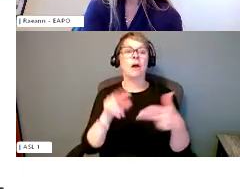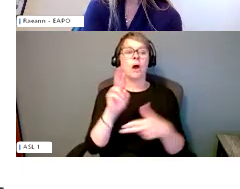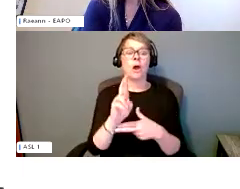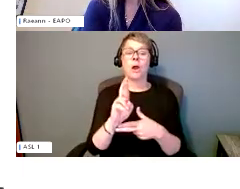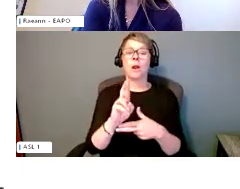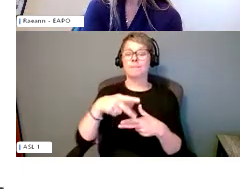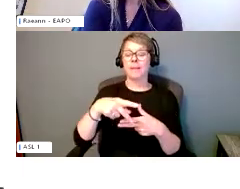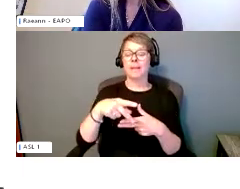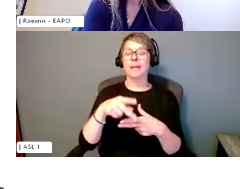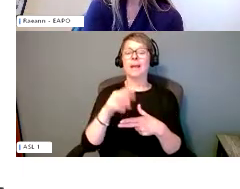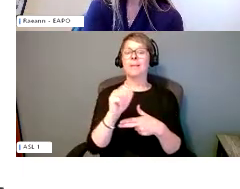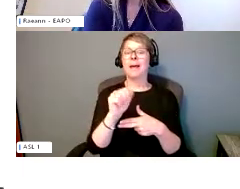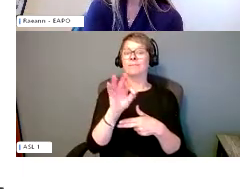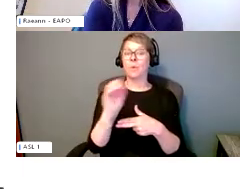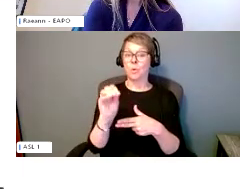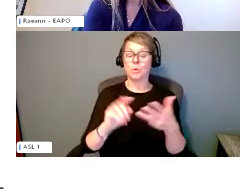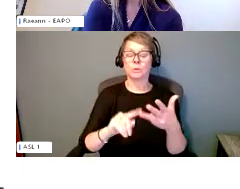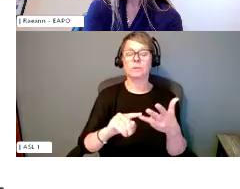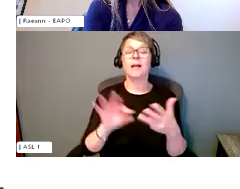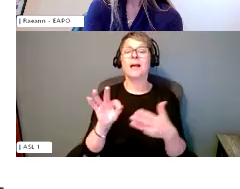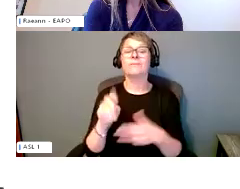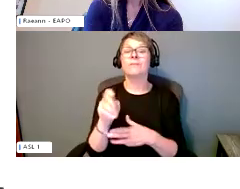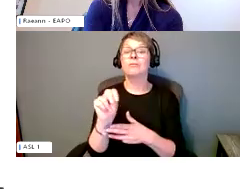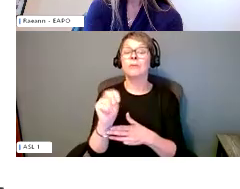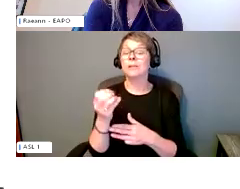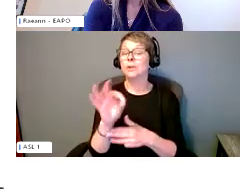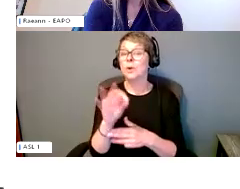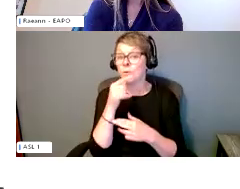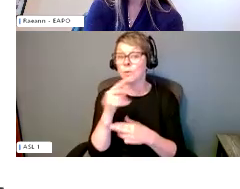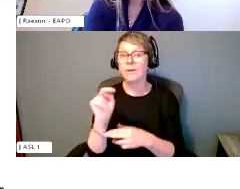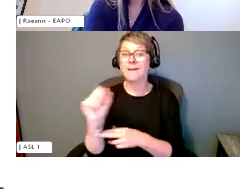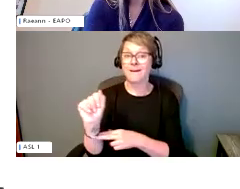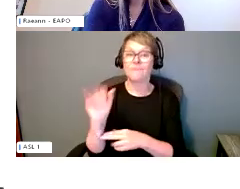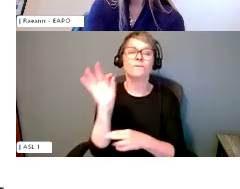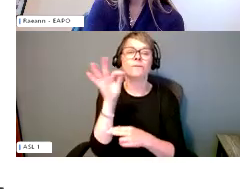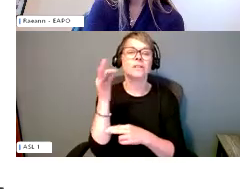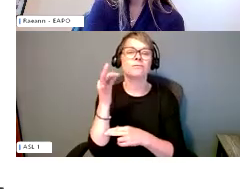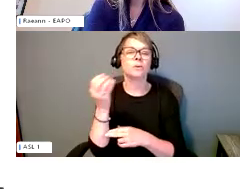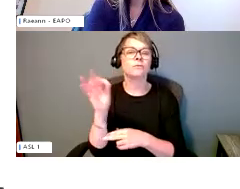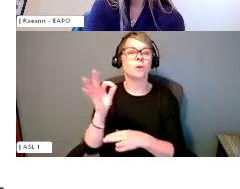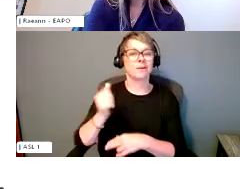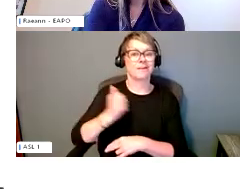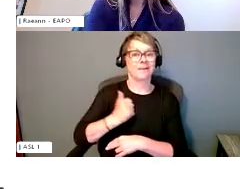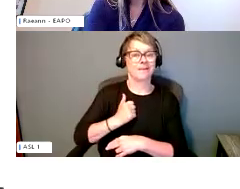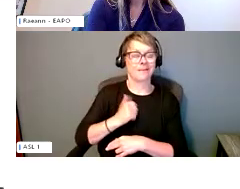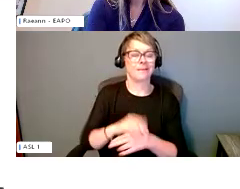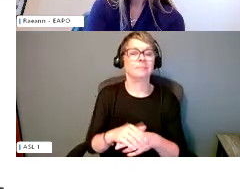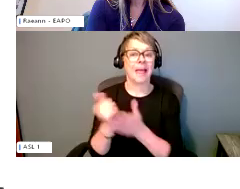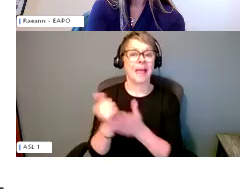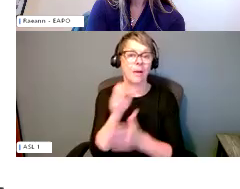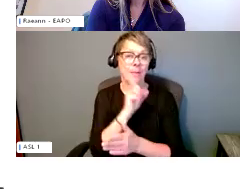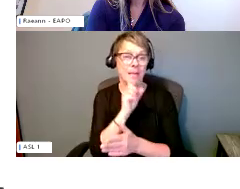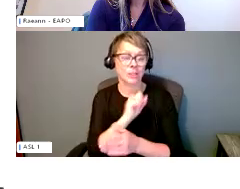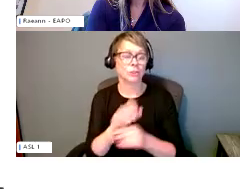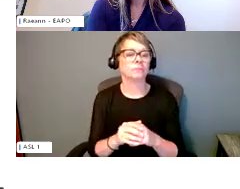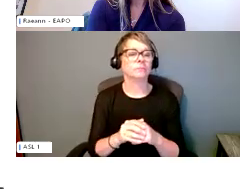RPMAFO. We have the Federation of NA, Francophones du Canada, Help Age, the